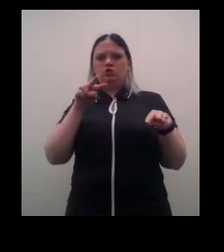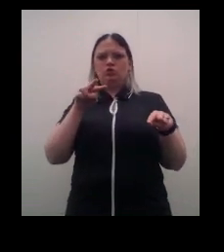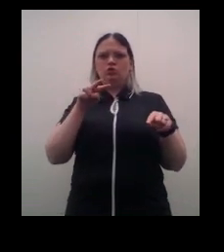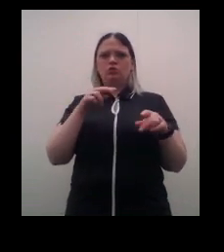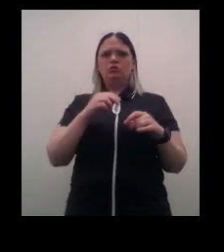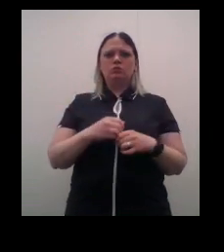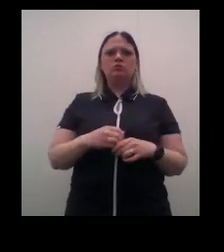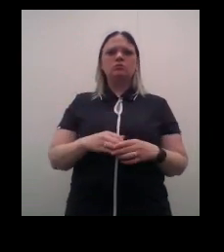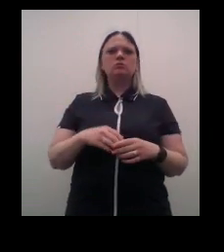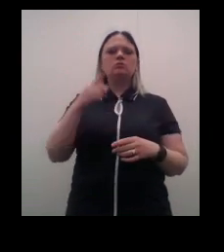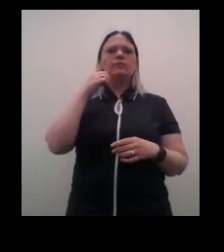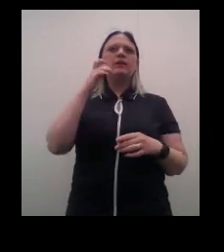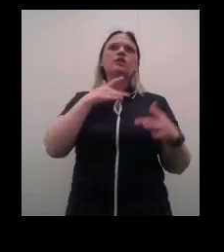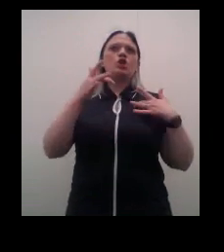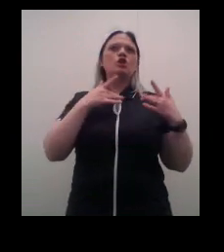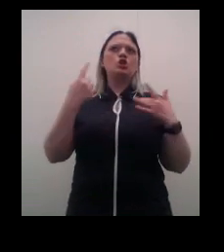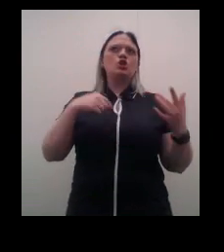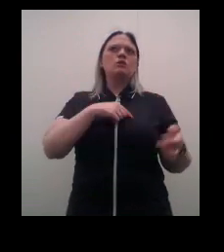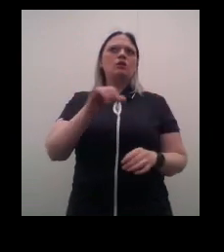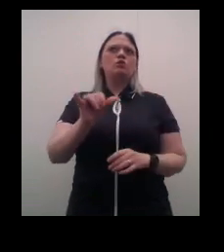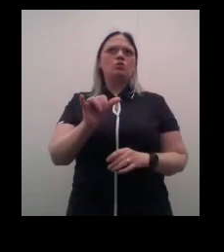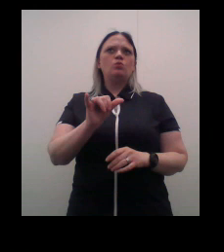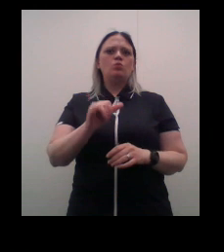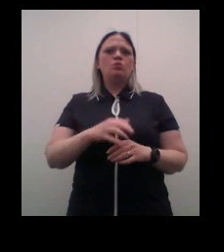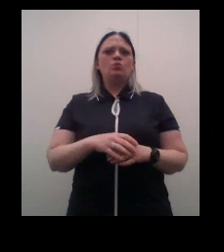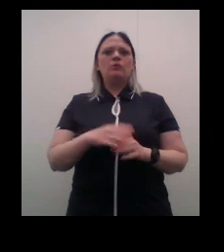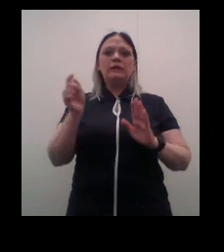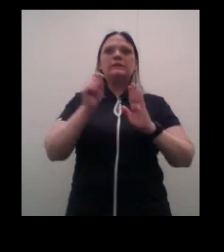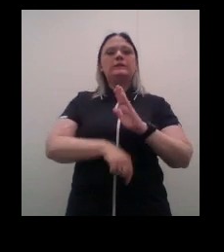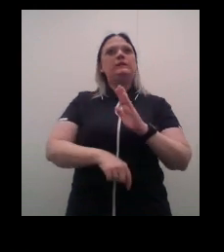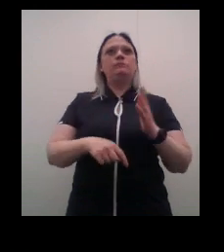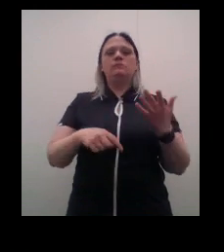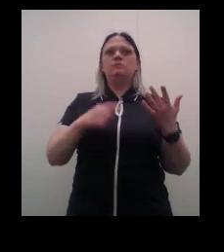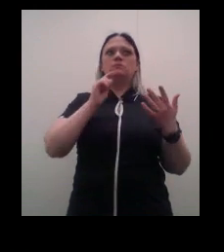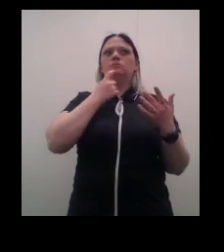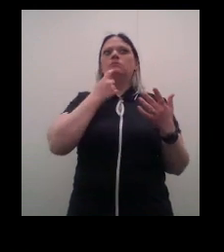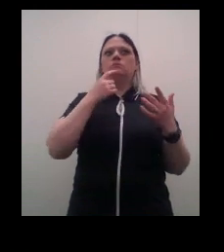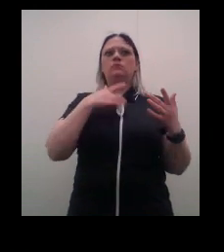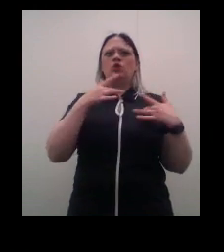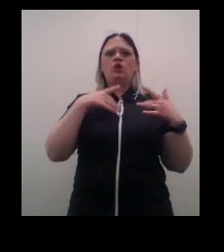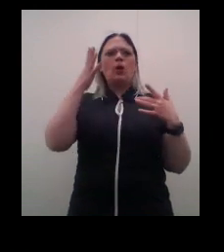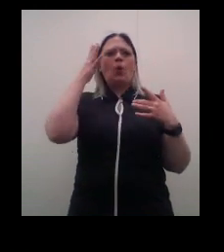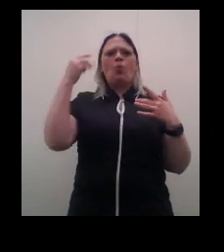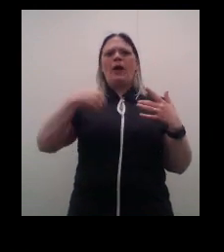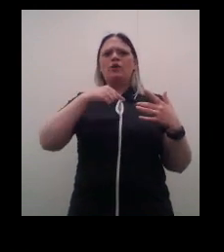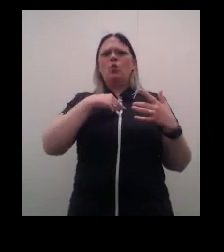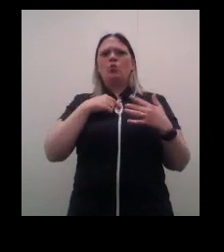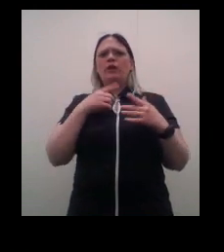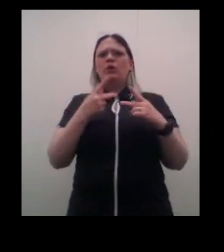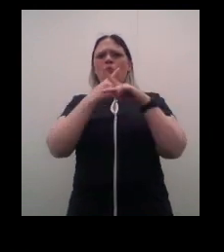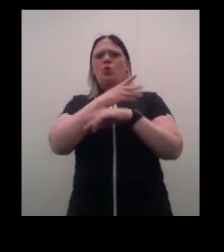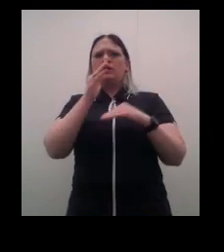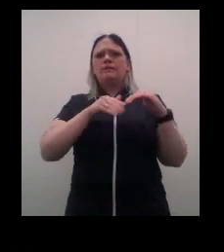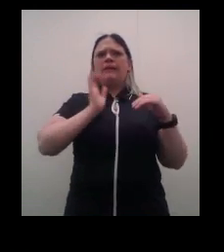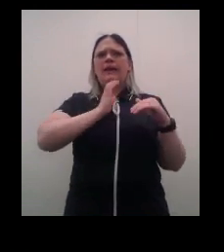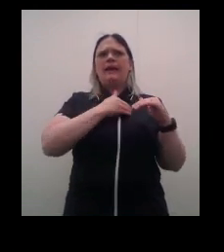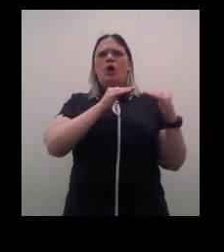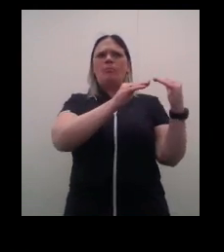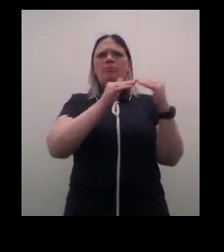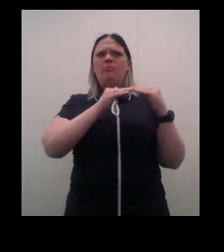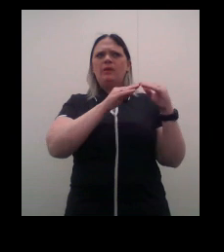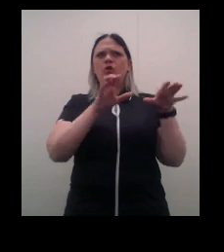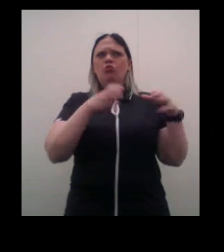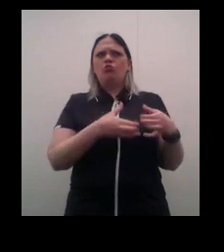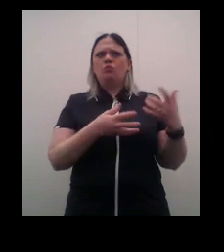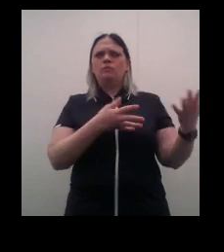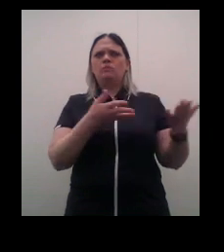it is of concerning to us, deep concern that why are we doing a little worse than what our peer group in the region